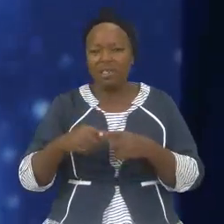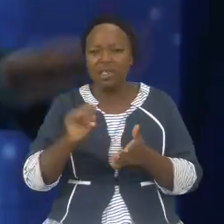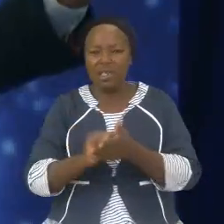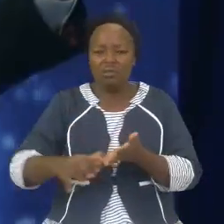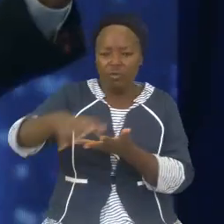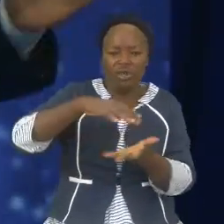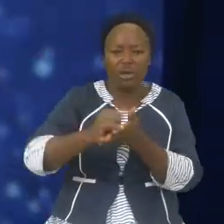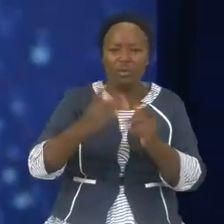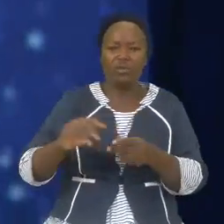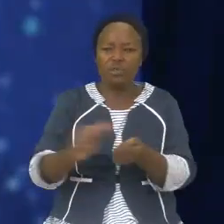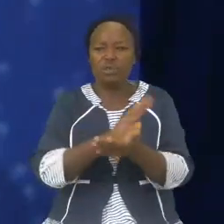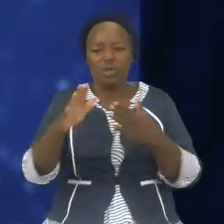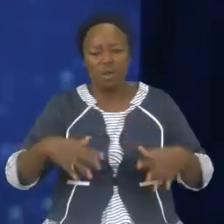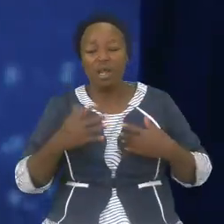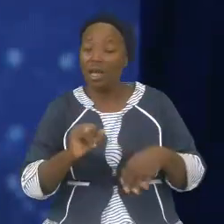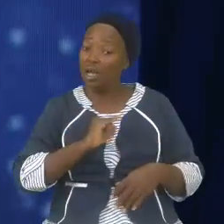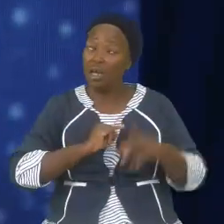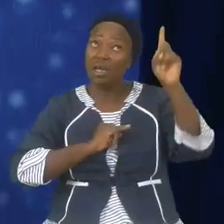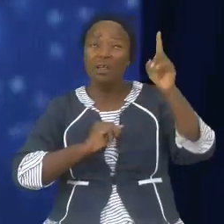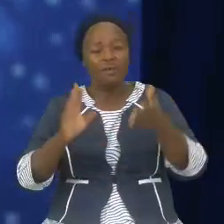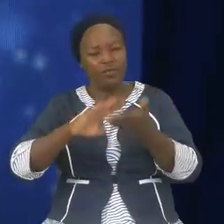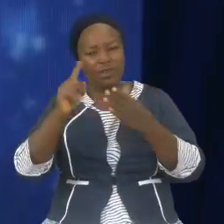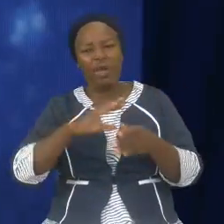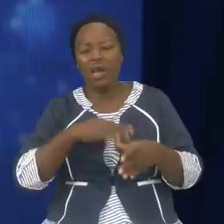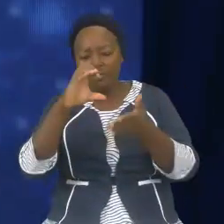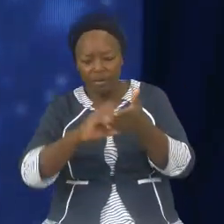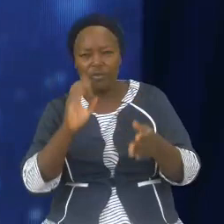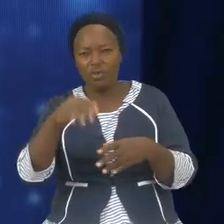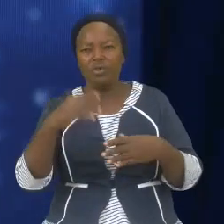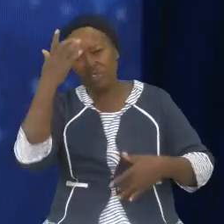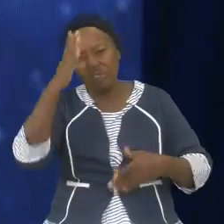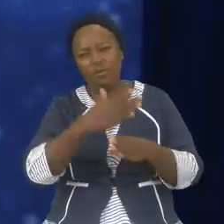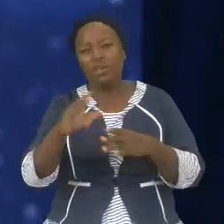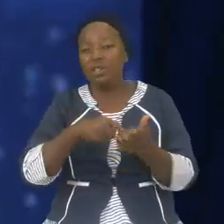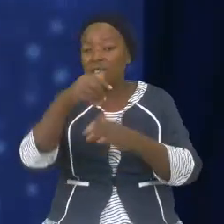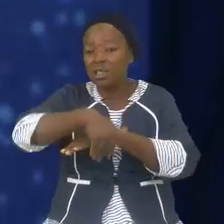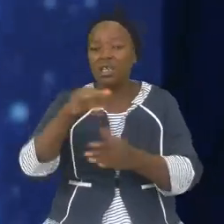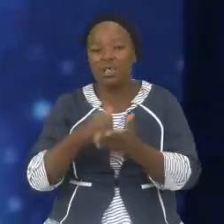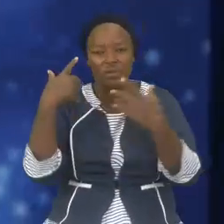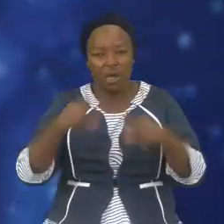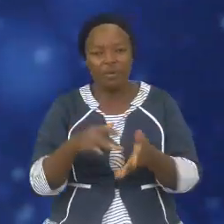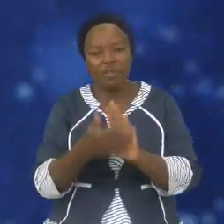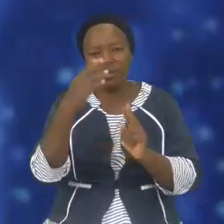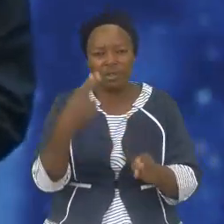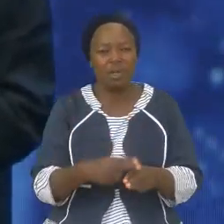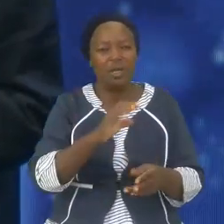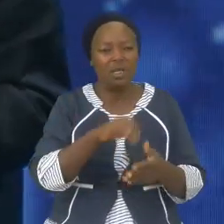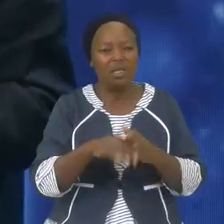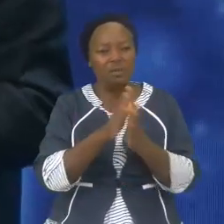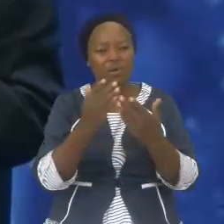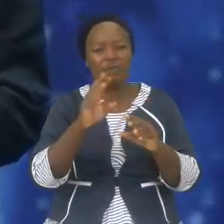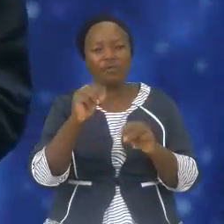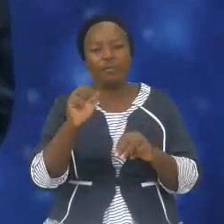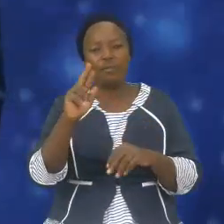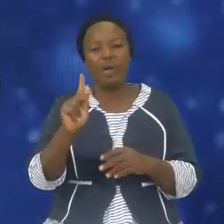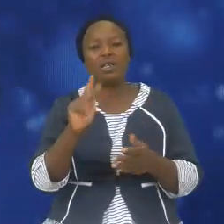life, I forgive you, I remove your sickness away. Tonight it will happen. In Mark chapter 13,